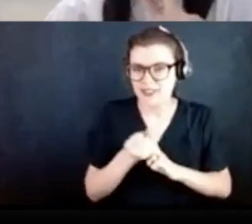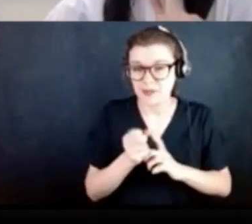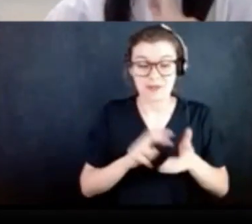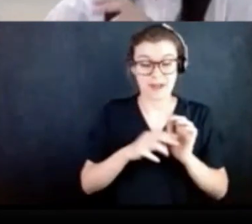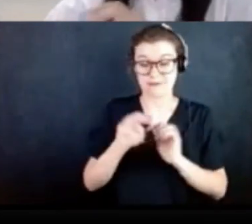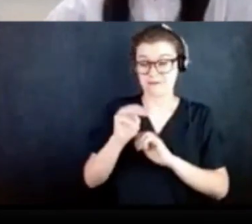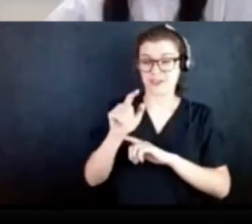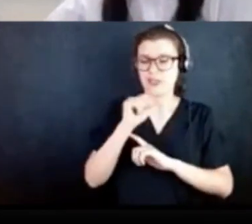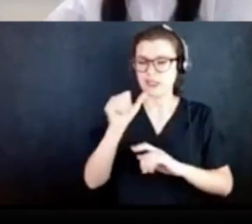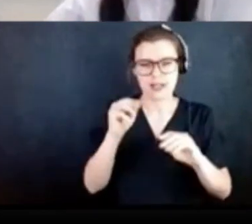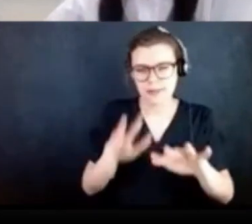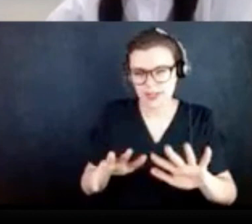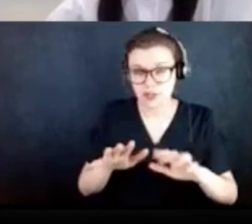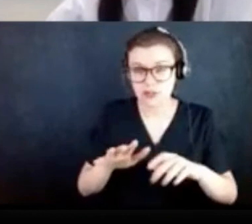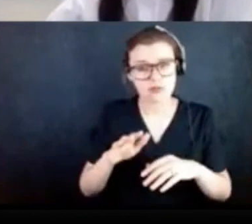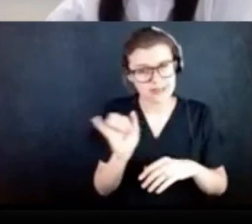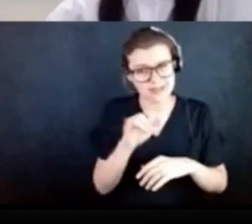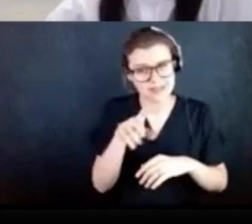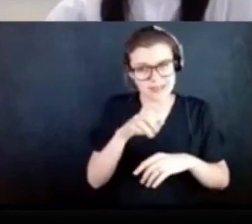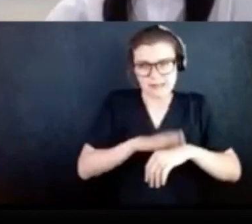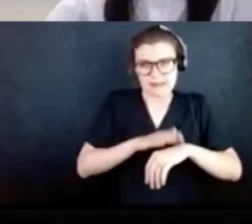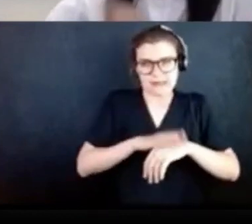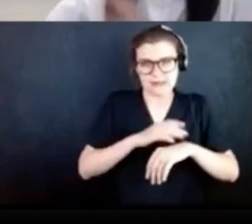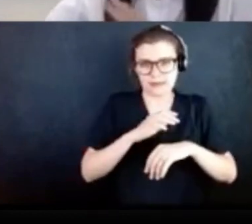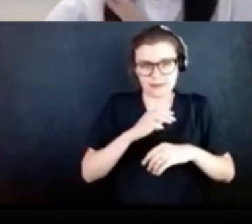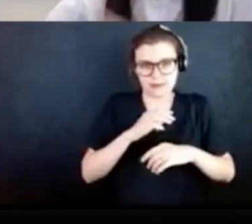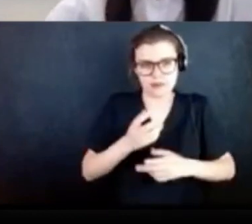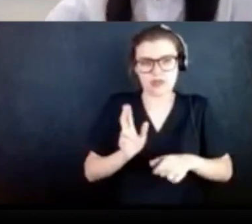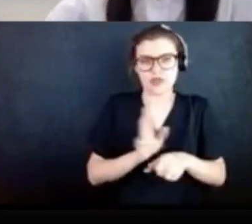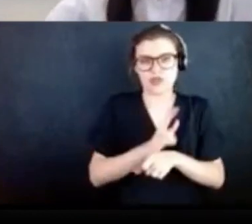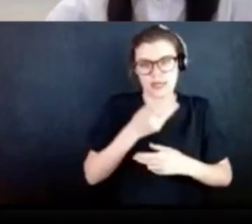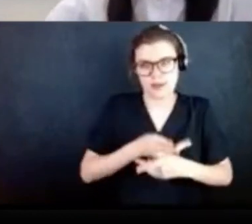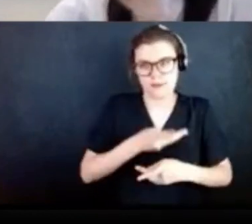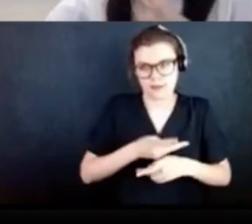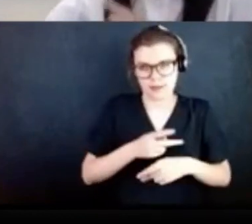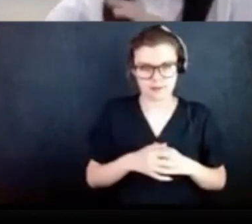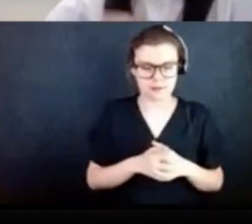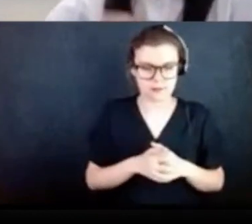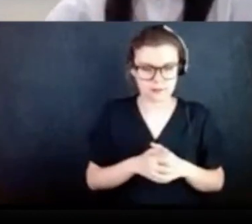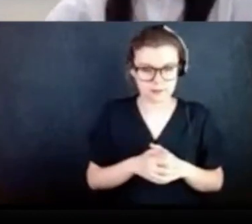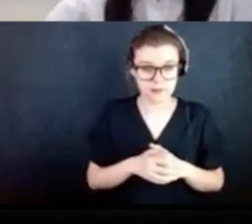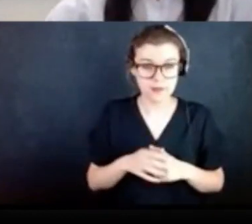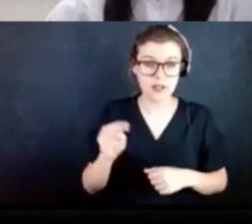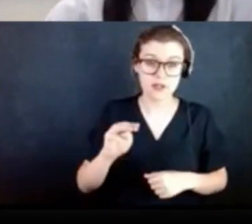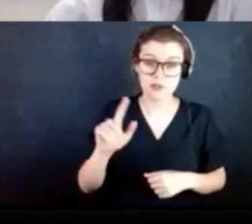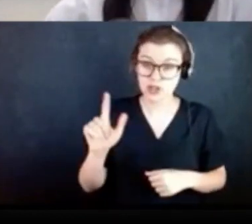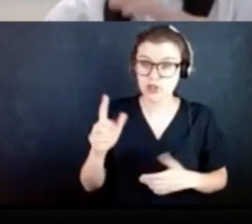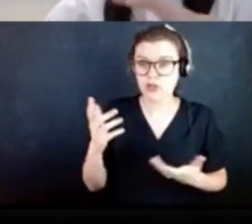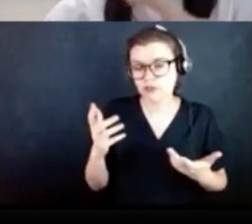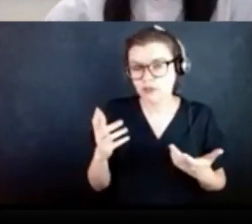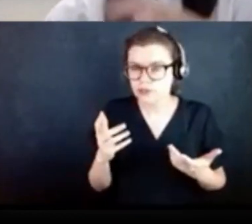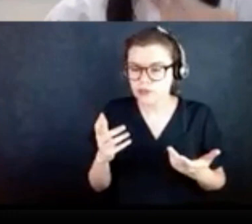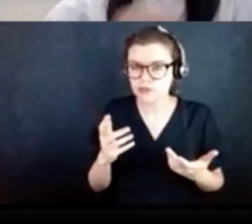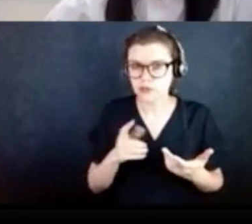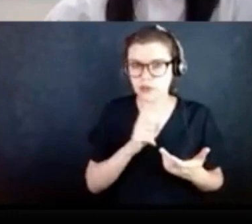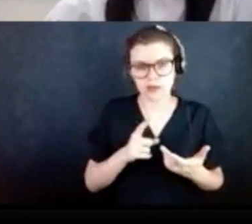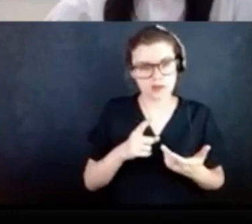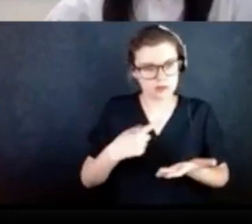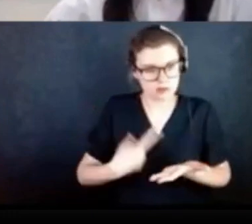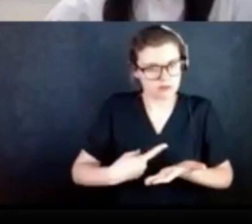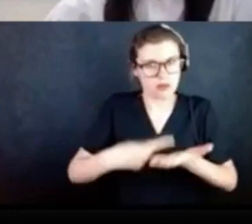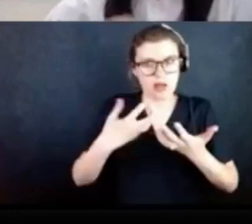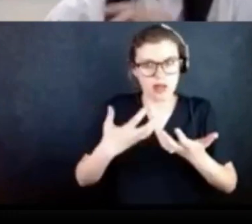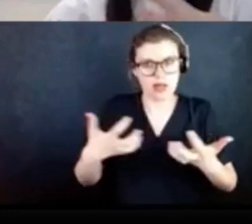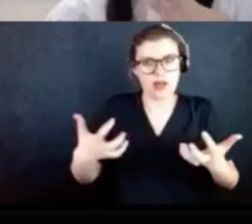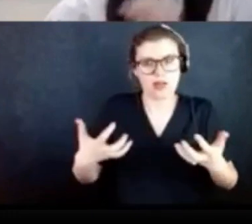magic, and also be cautious when you use it. So in conclusion, machine learning is a current hot topic and it continues to grow in